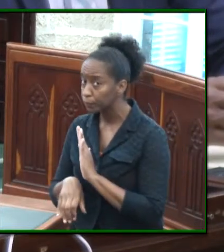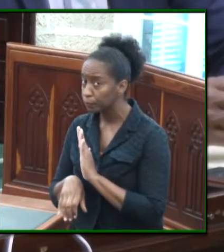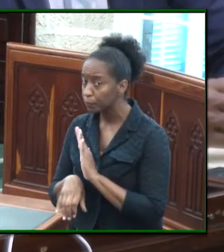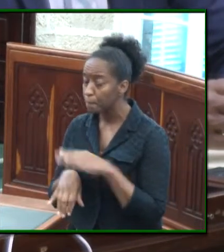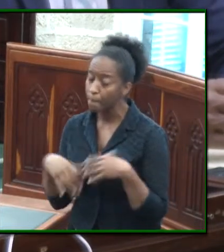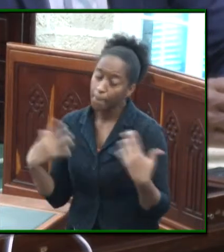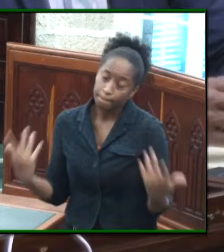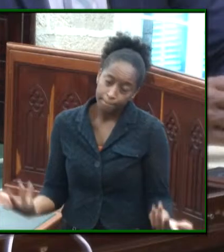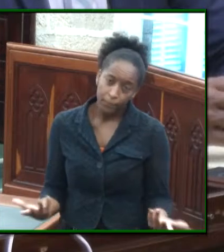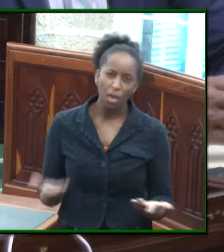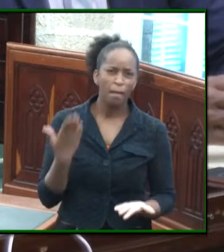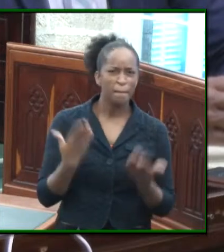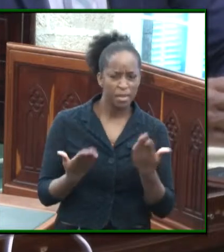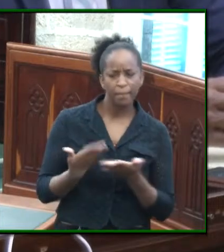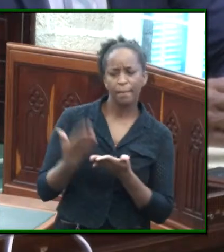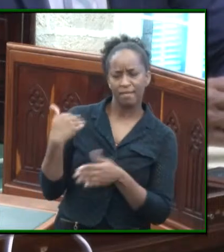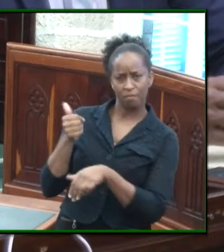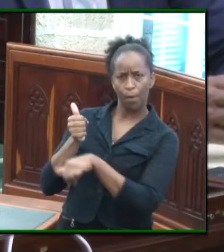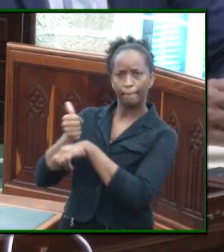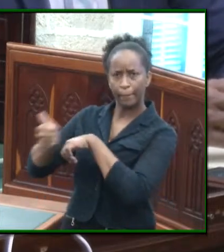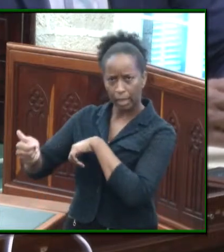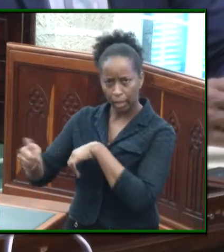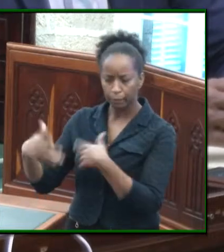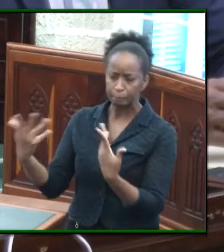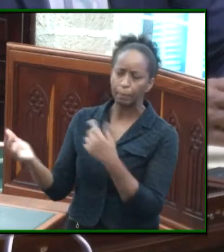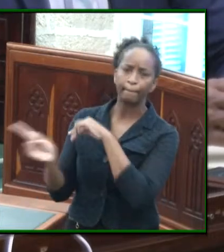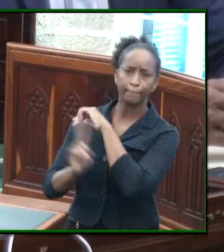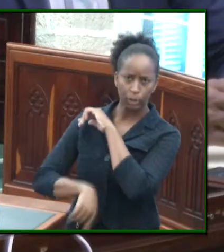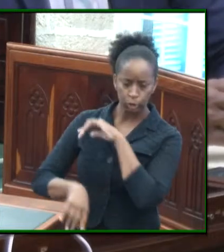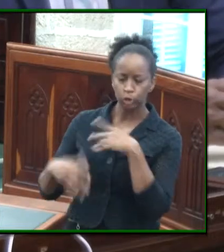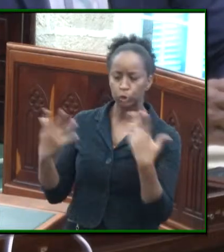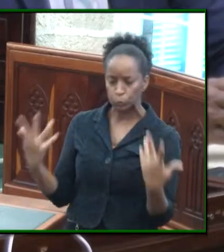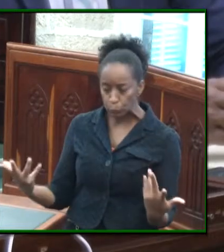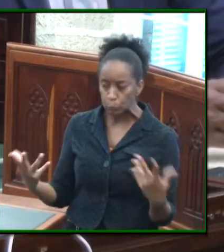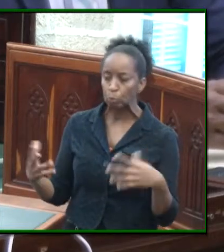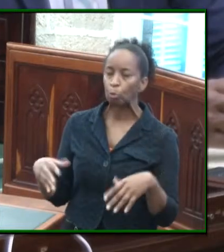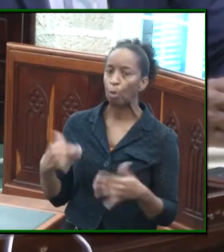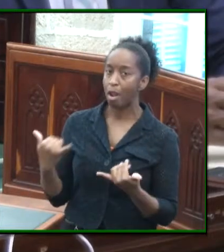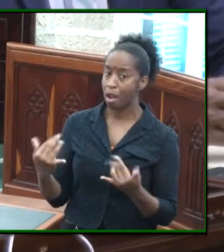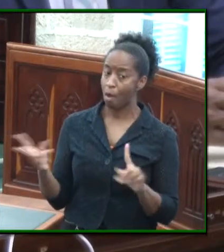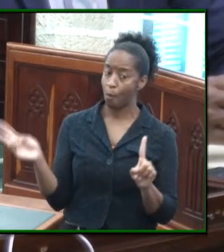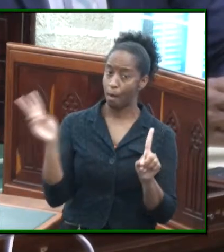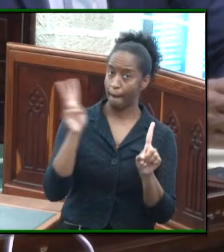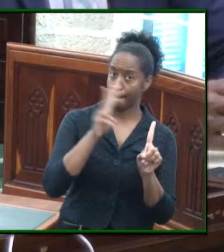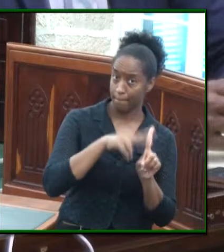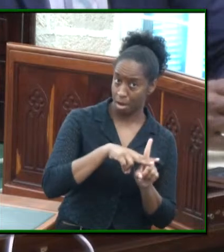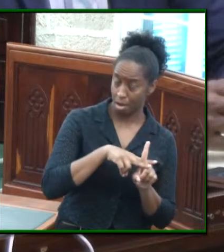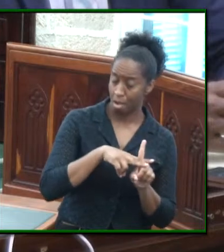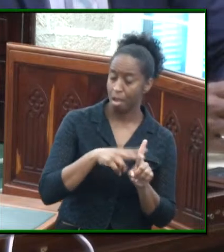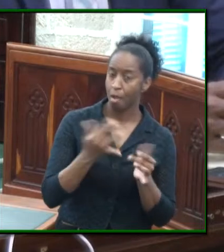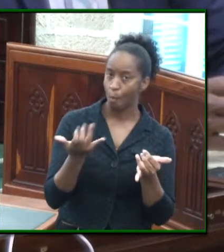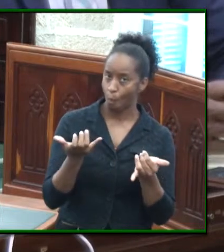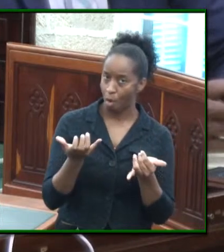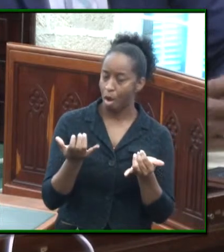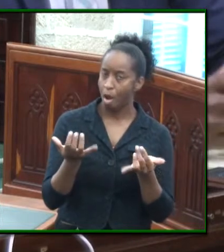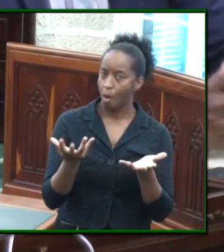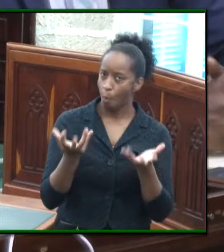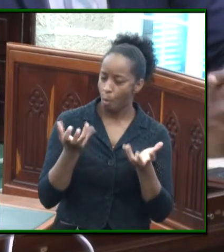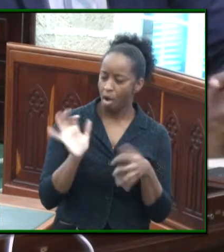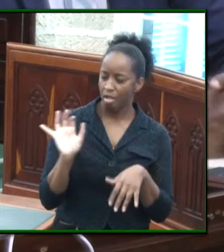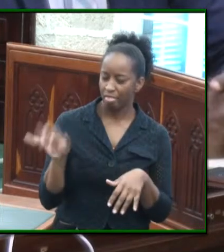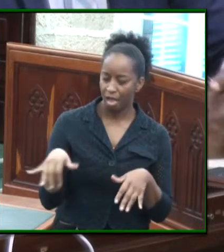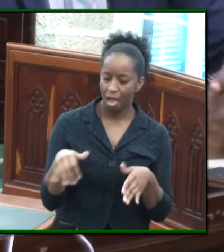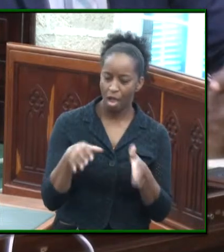trial. So it would be unwise for the board to exercise its discretion to expunge an